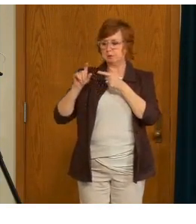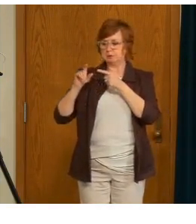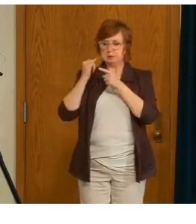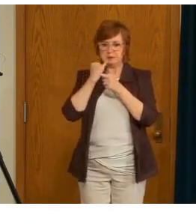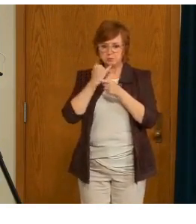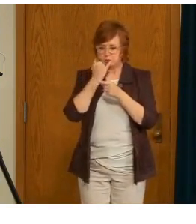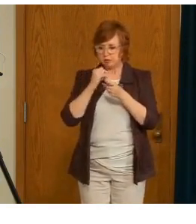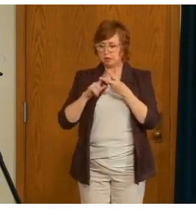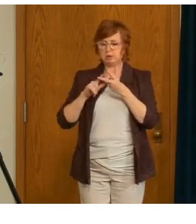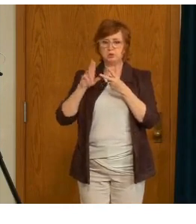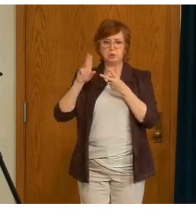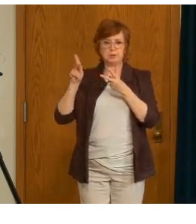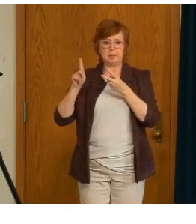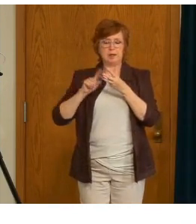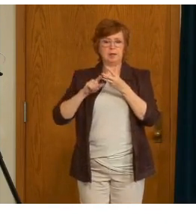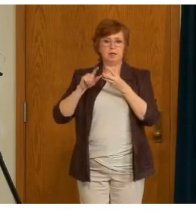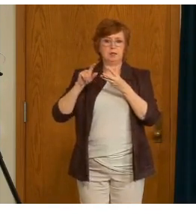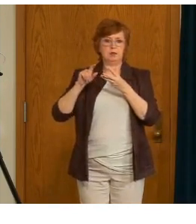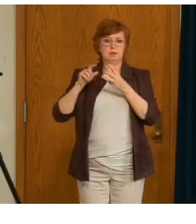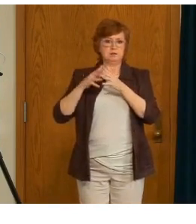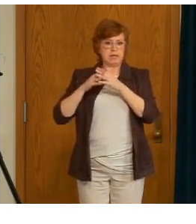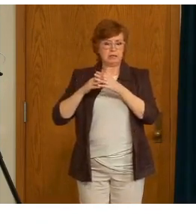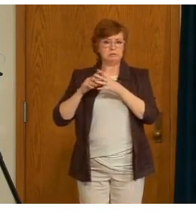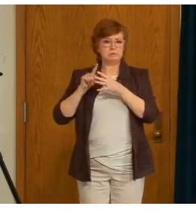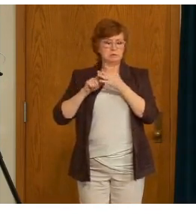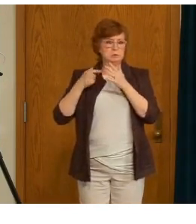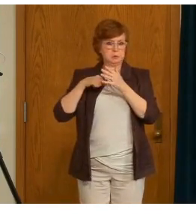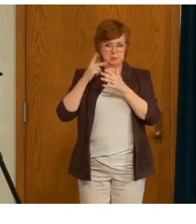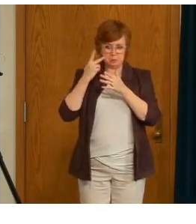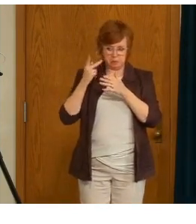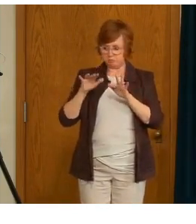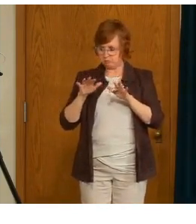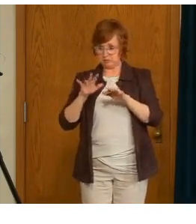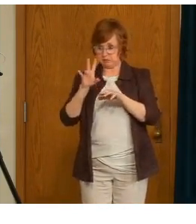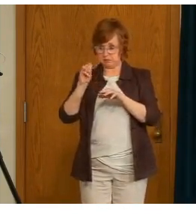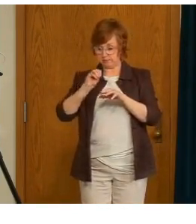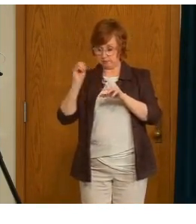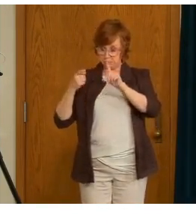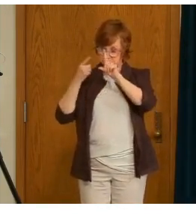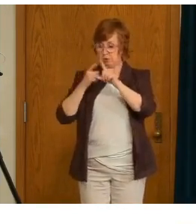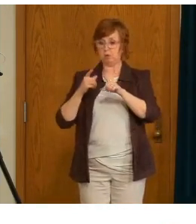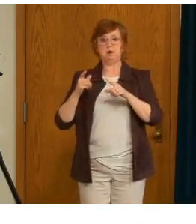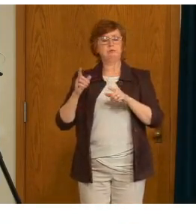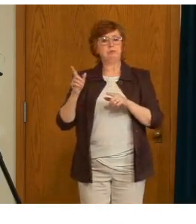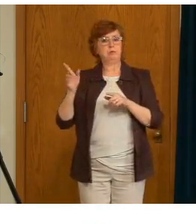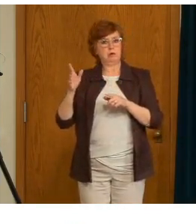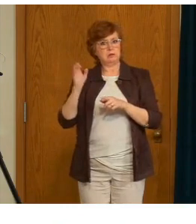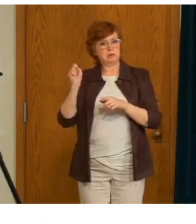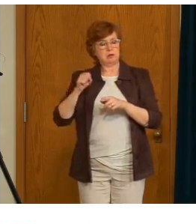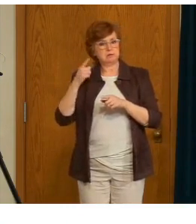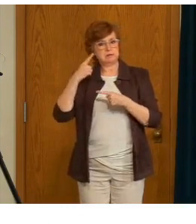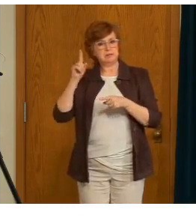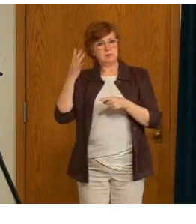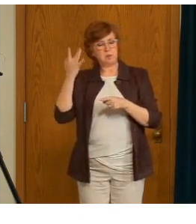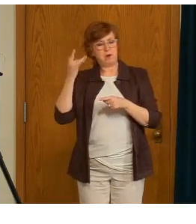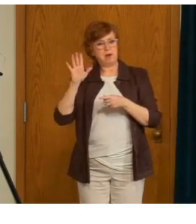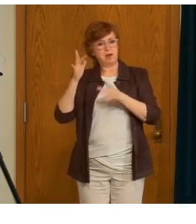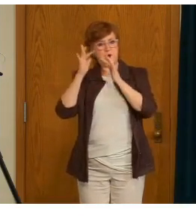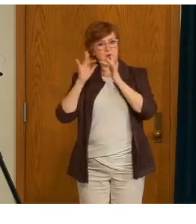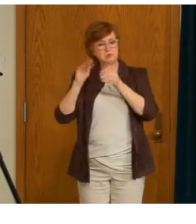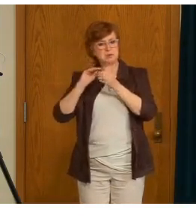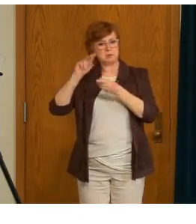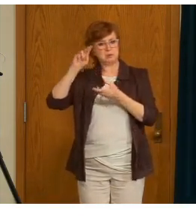US. As far as that 70% threshold, that seems to be on the first dose when the hospitalization's lower,